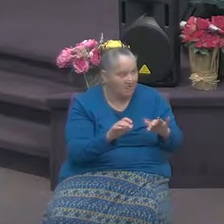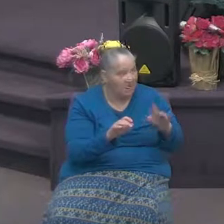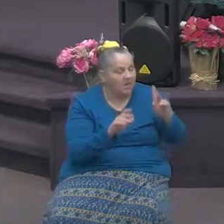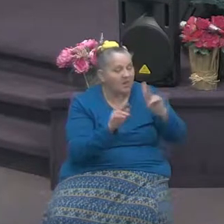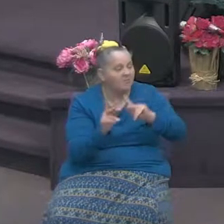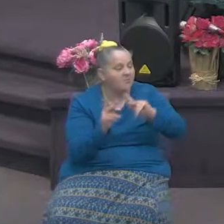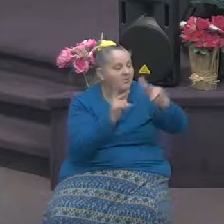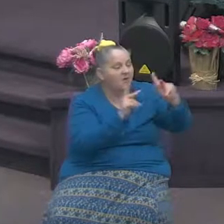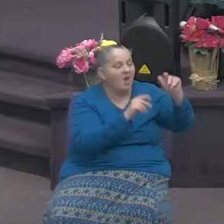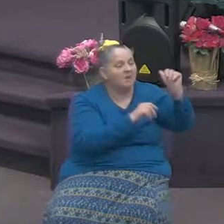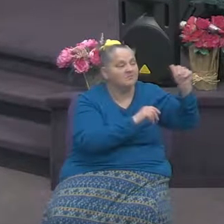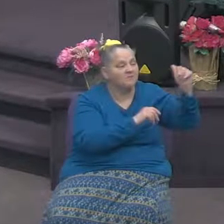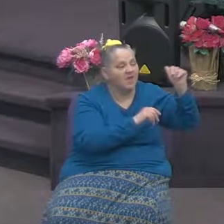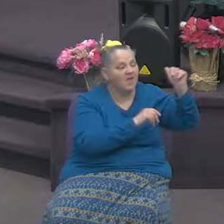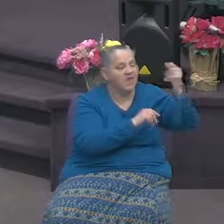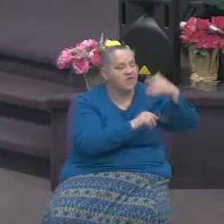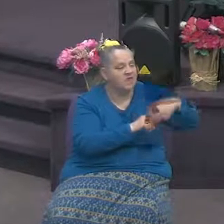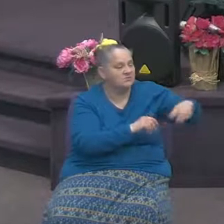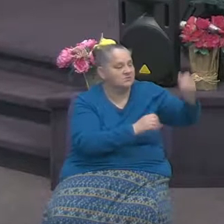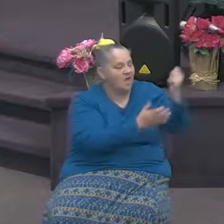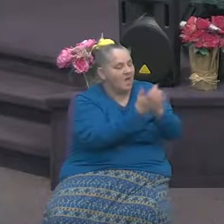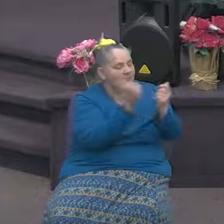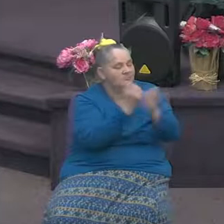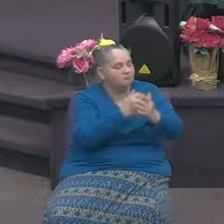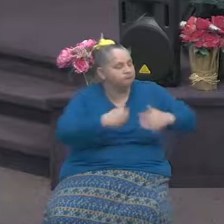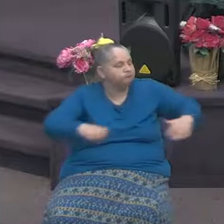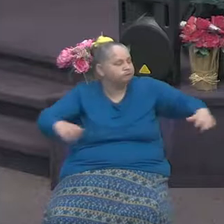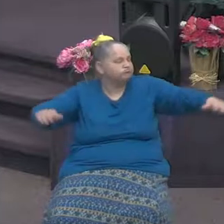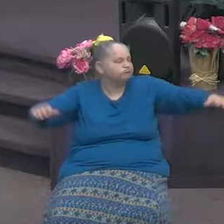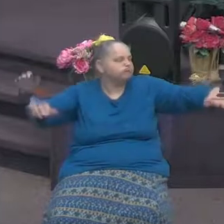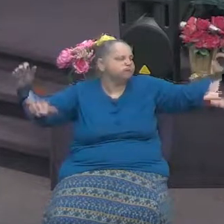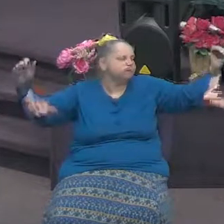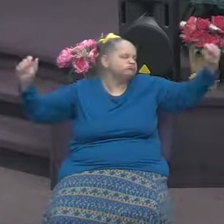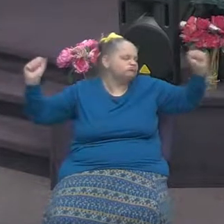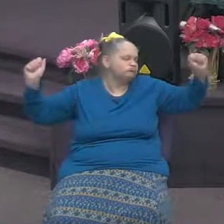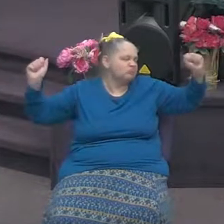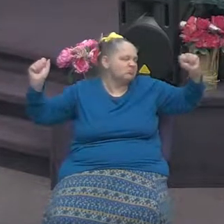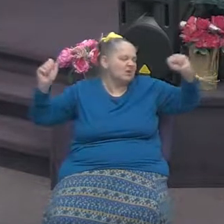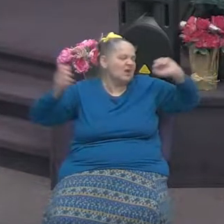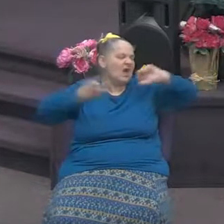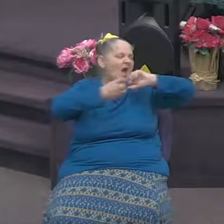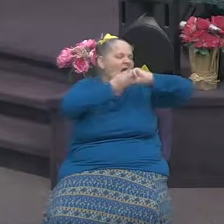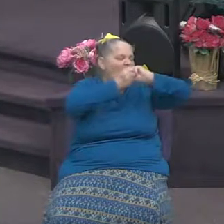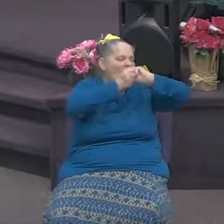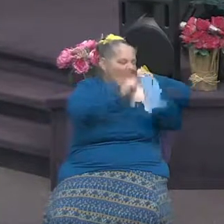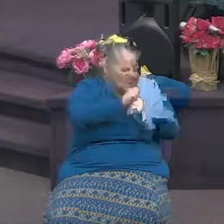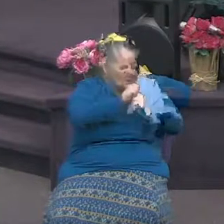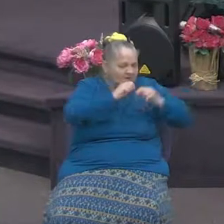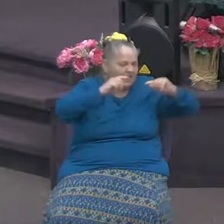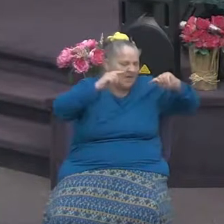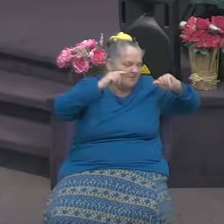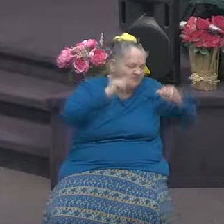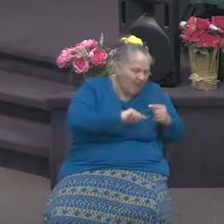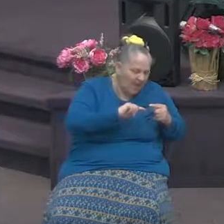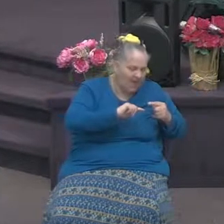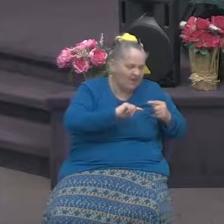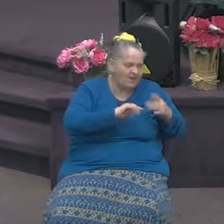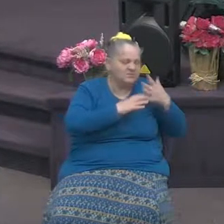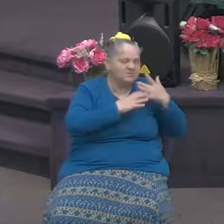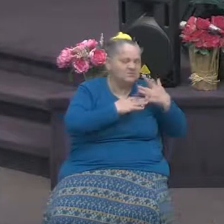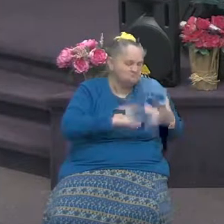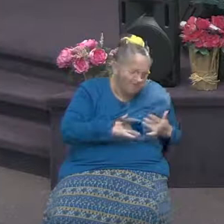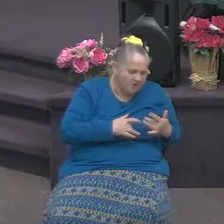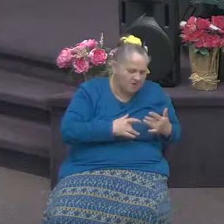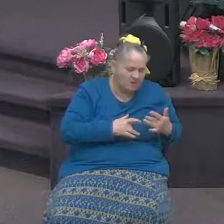on himself as he stretched out his arms on that cross and bore the agony, bore the pain, bore the